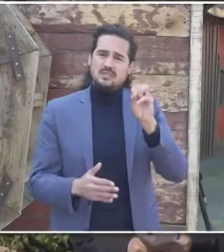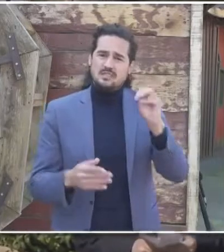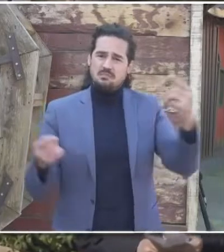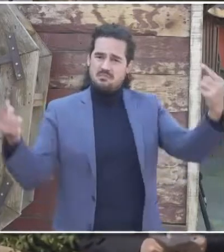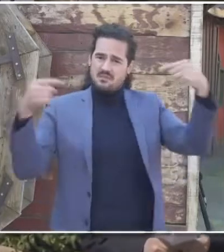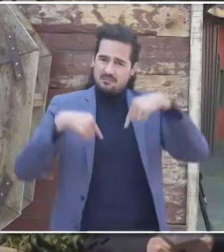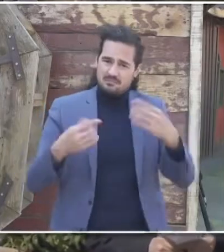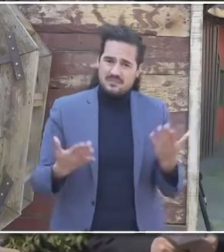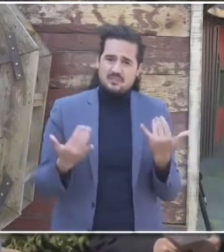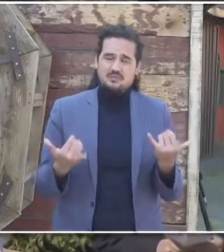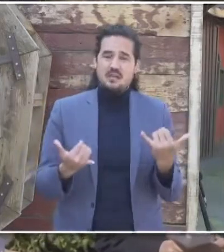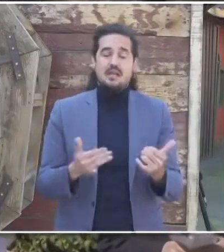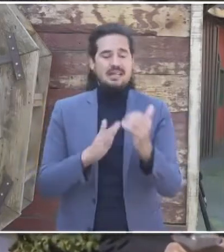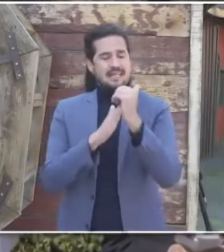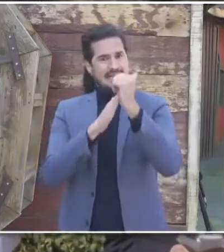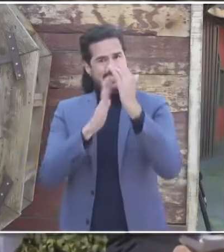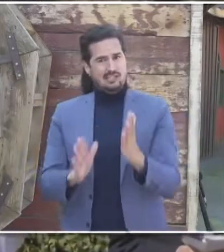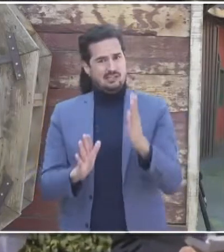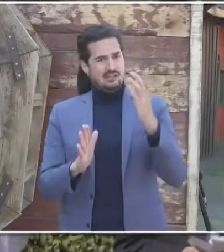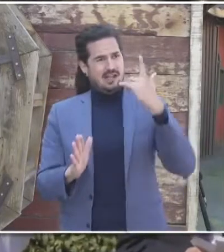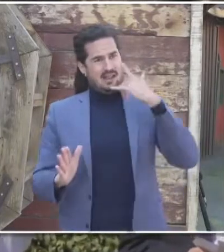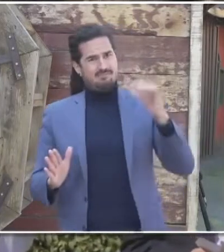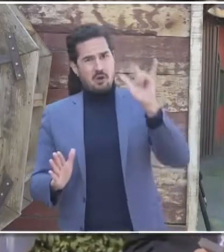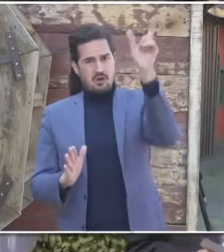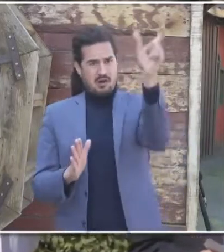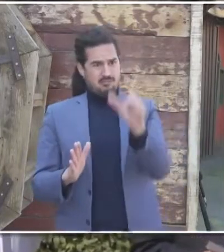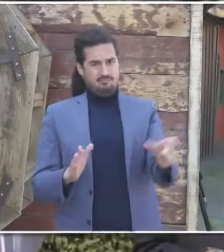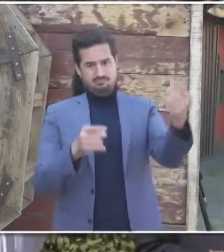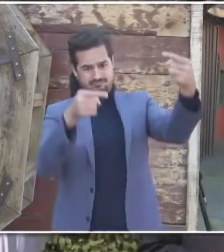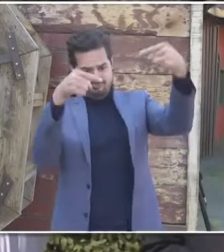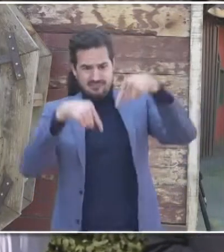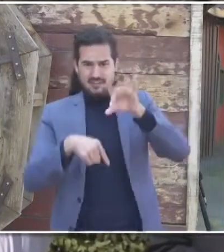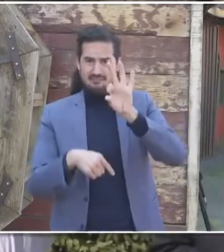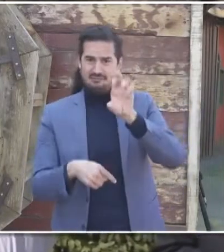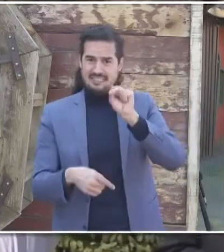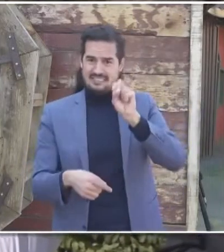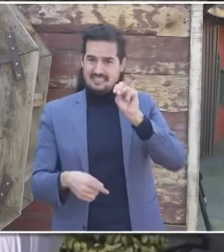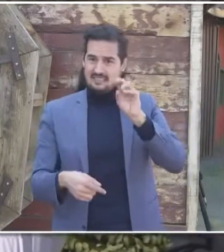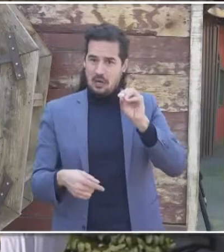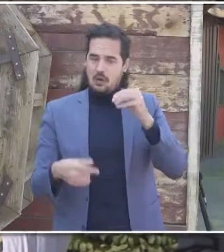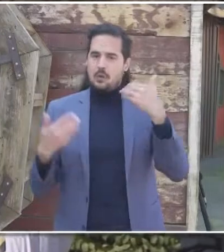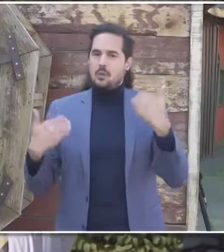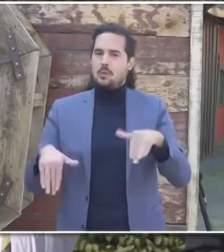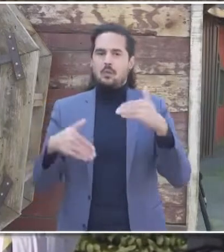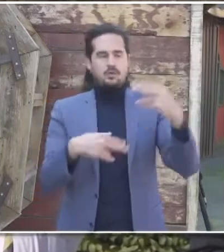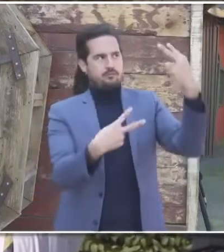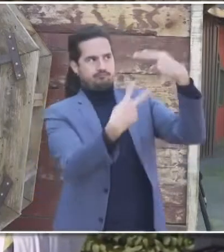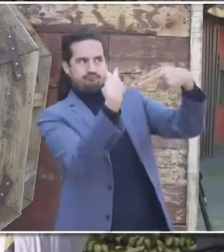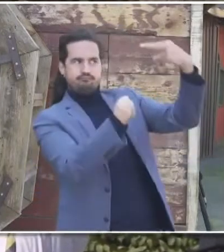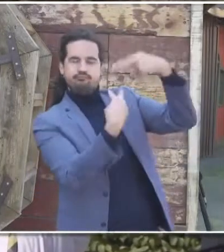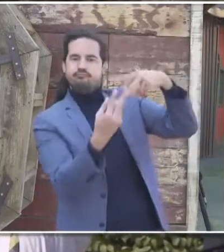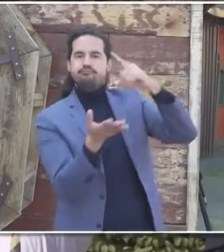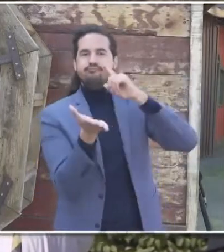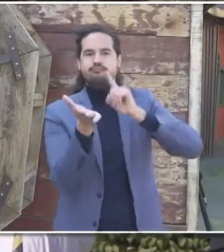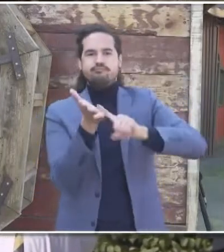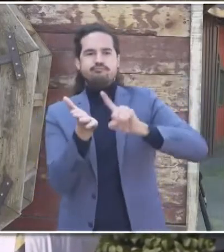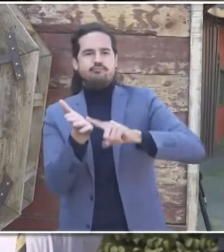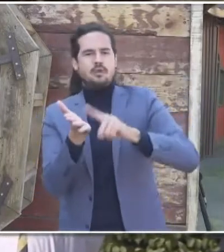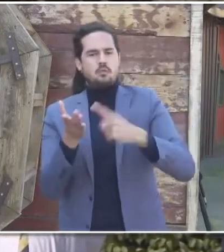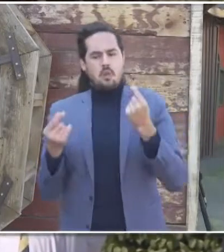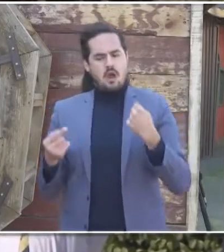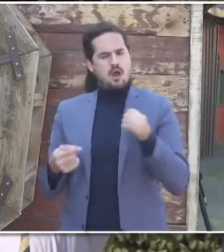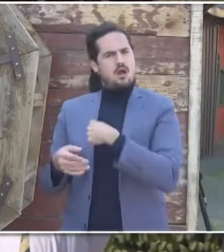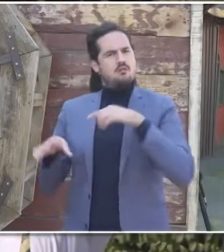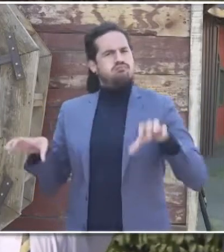and get to see and learn firsthand what the issues are and what the process is in place. You